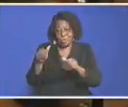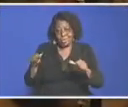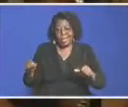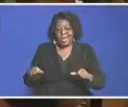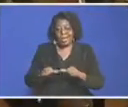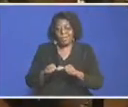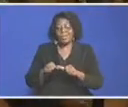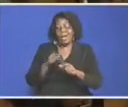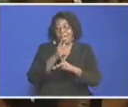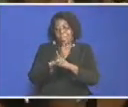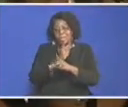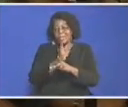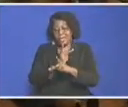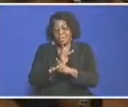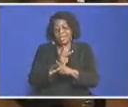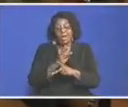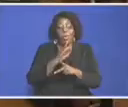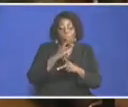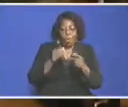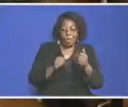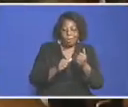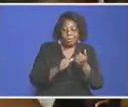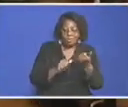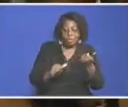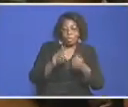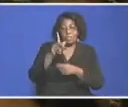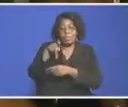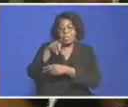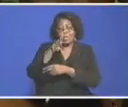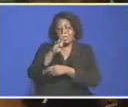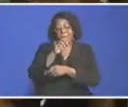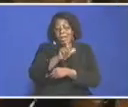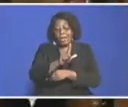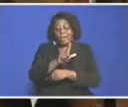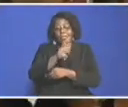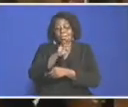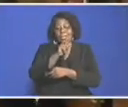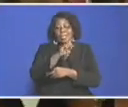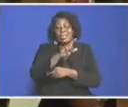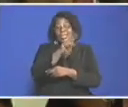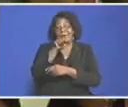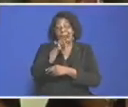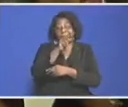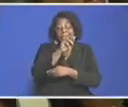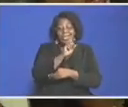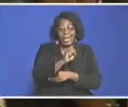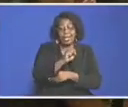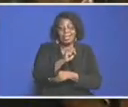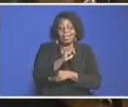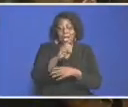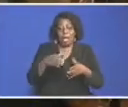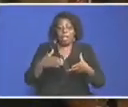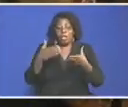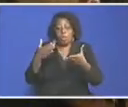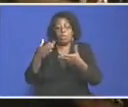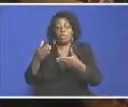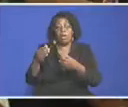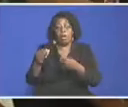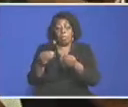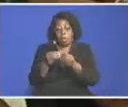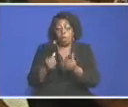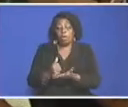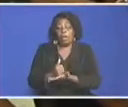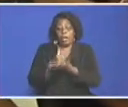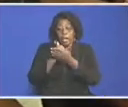protecting installations such as water and sewage, PPL, BTC, ZNS, and we're offering some further assistance to